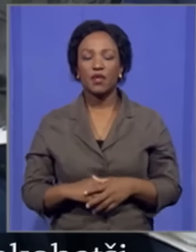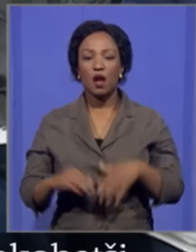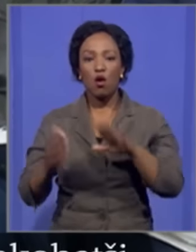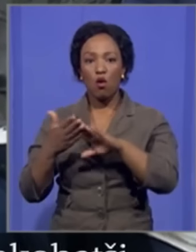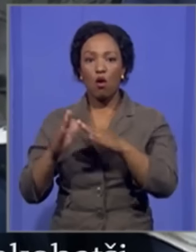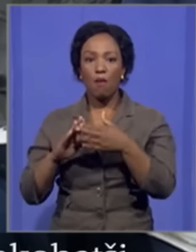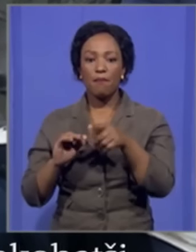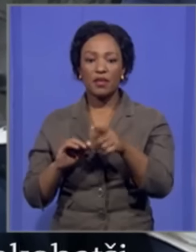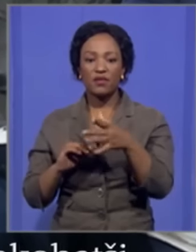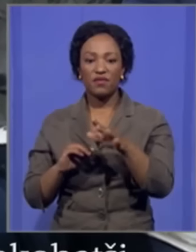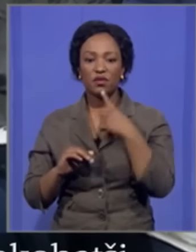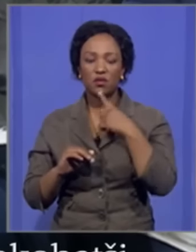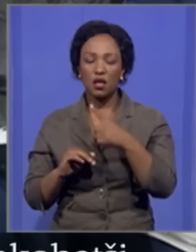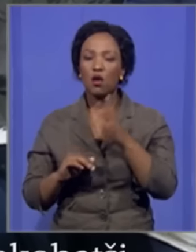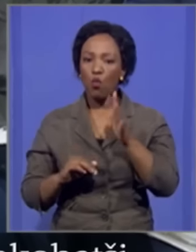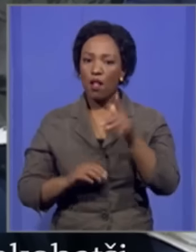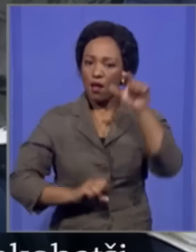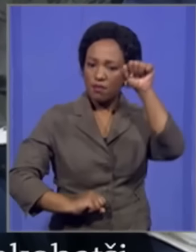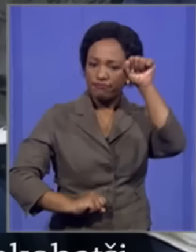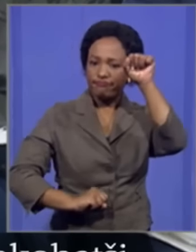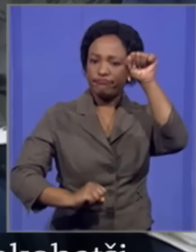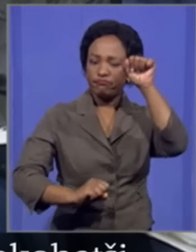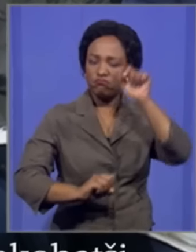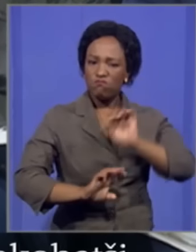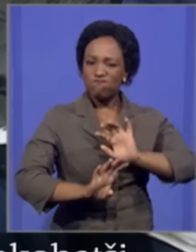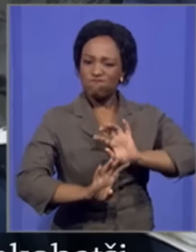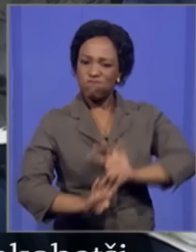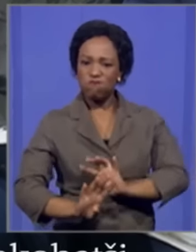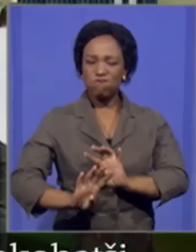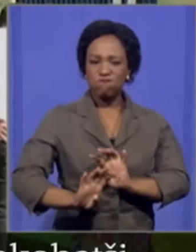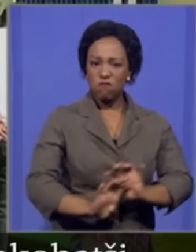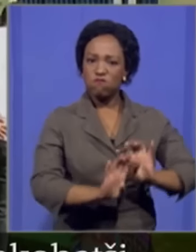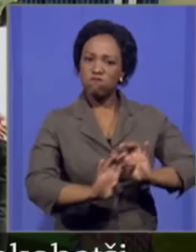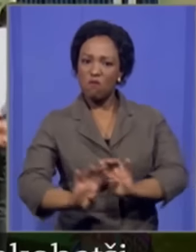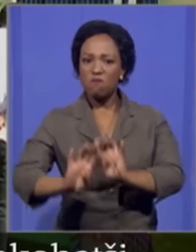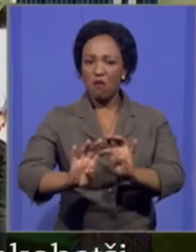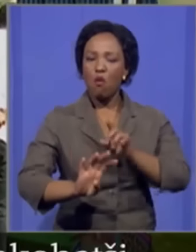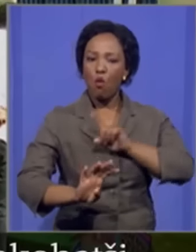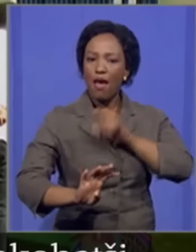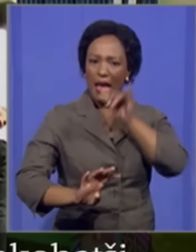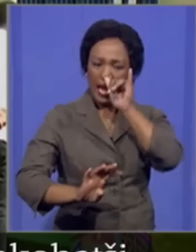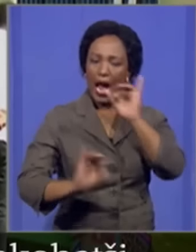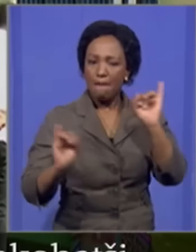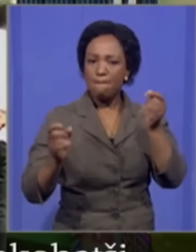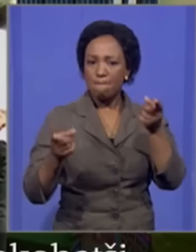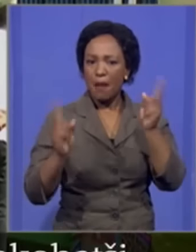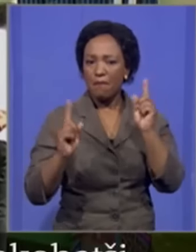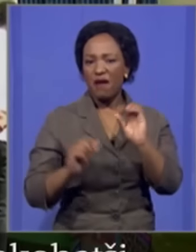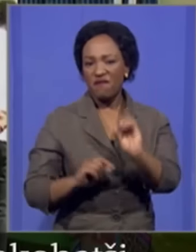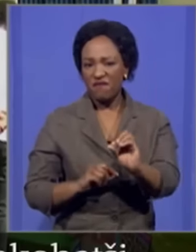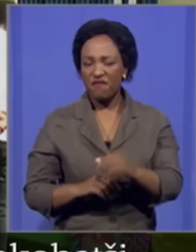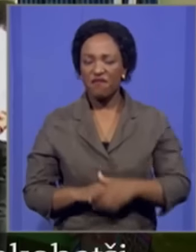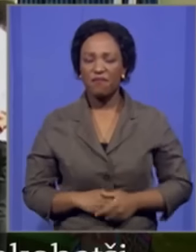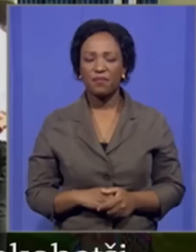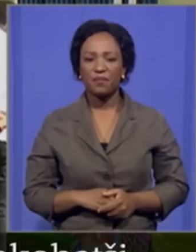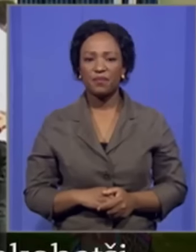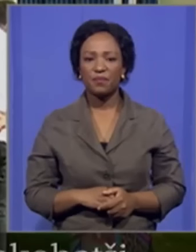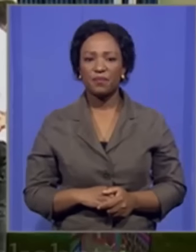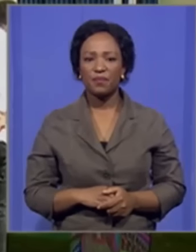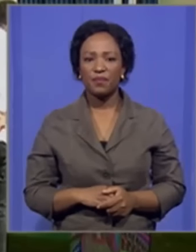ka go swara meganto go tumulla medu ya bosenyi bjo bo ikepetšego metseng ya bona. Ishmael Modiba, ditaba